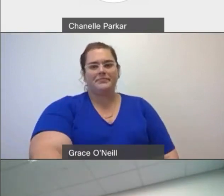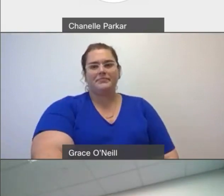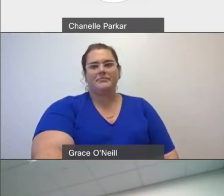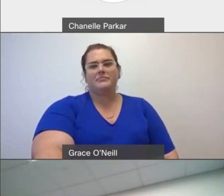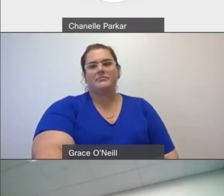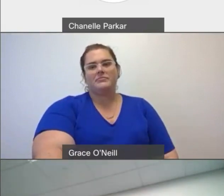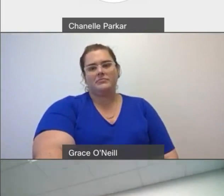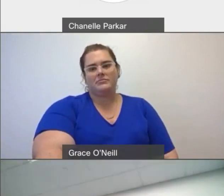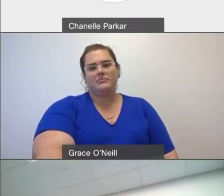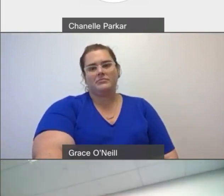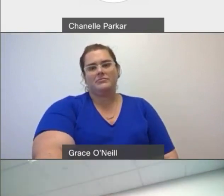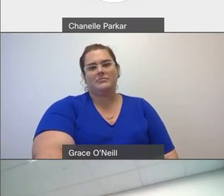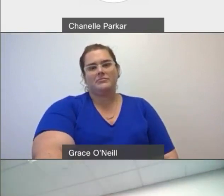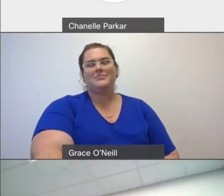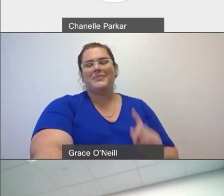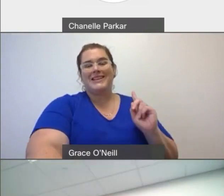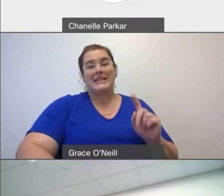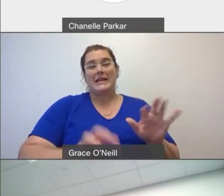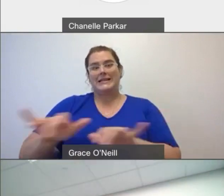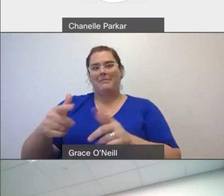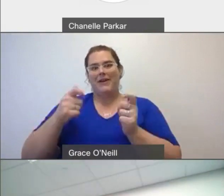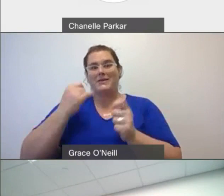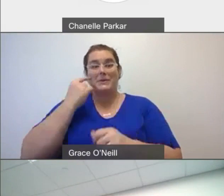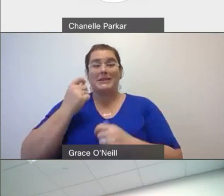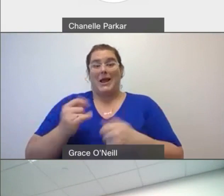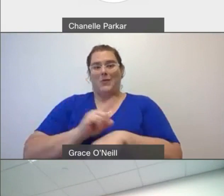You'll have to type fast because it is now 1:05.